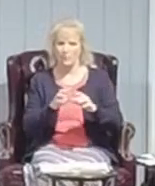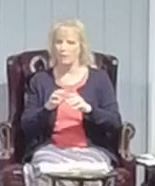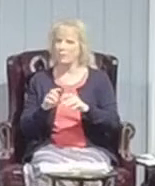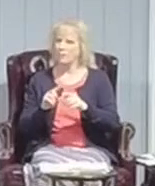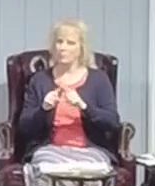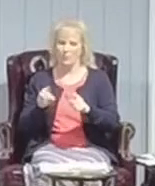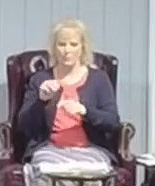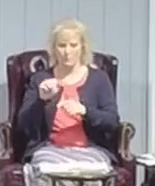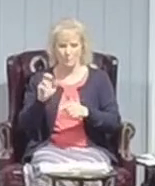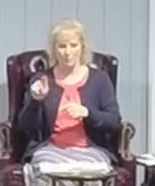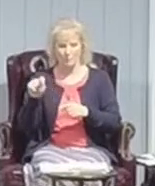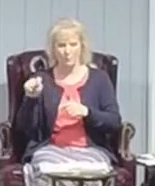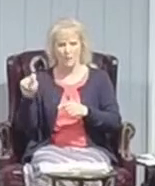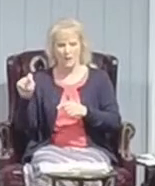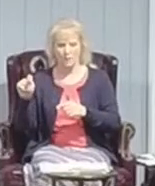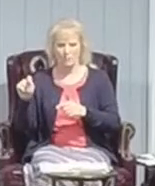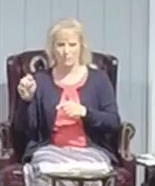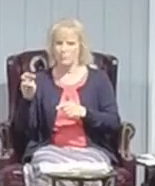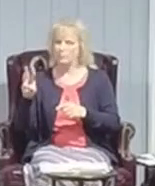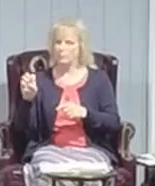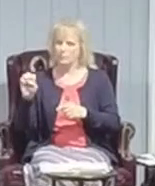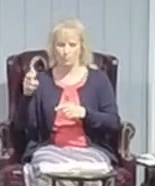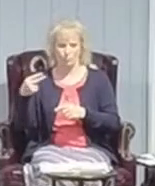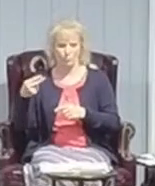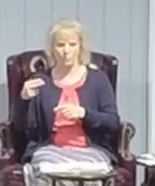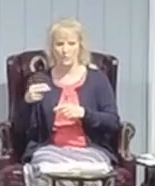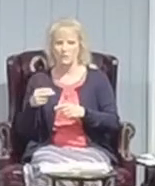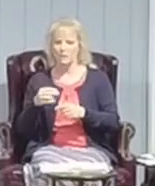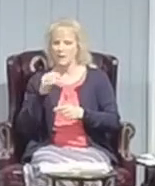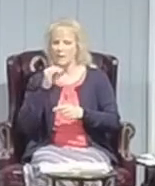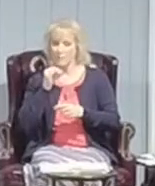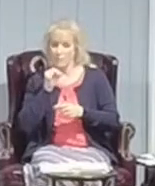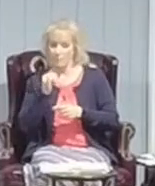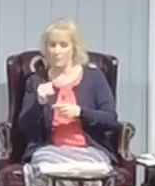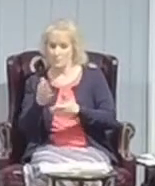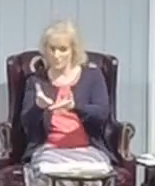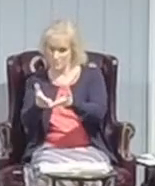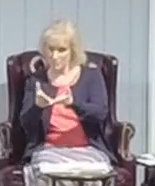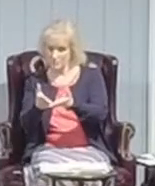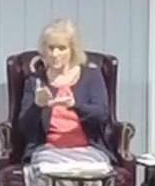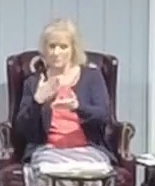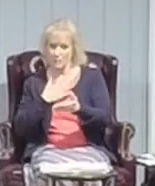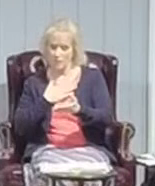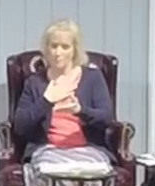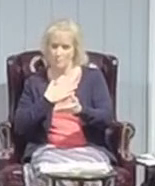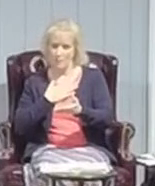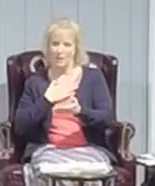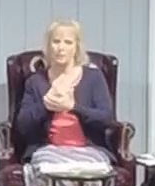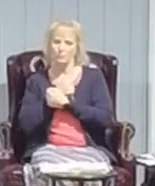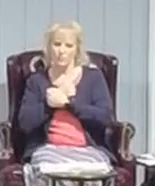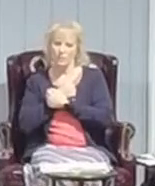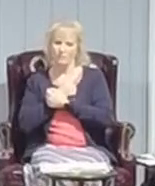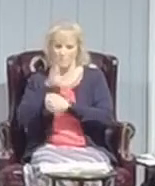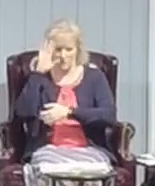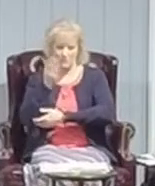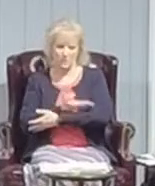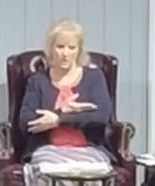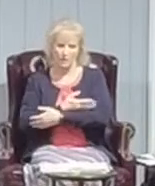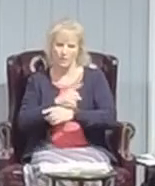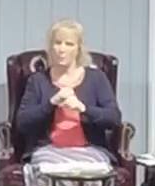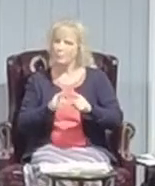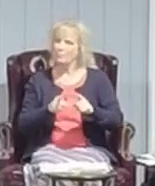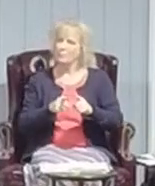beloved Son, in whom I am well pleased. And Mark and Luke say that he said, Thou art my beloved